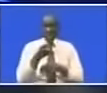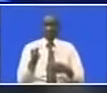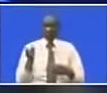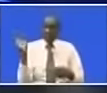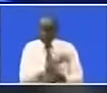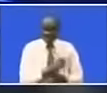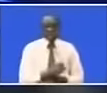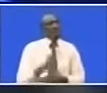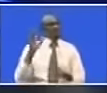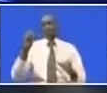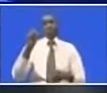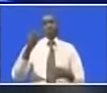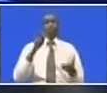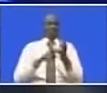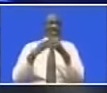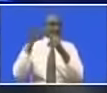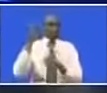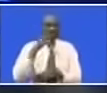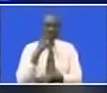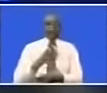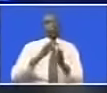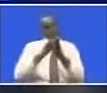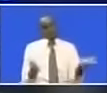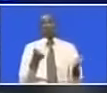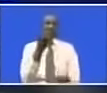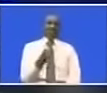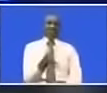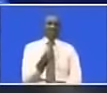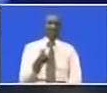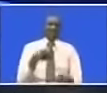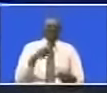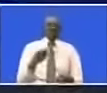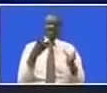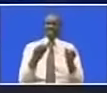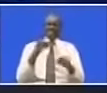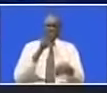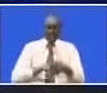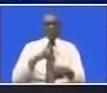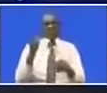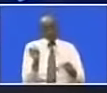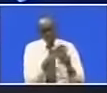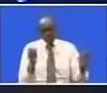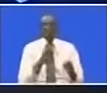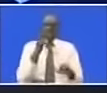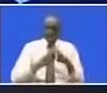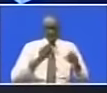85% said no, so showing that voters in Tanzania had a relatively easy time finding the voters' register and finding their